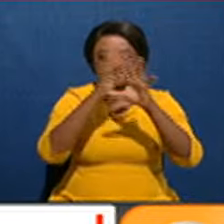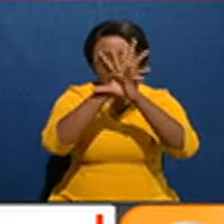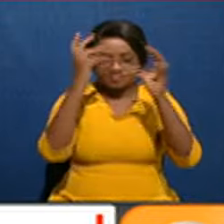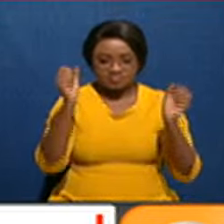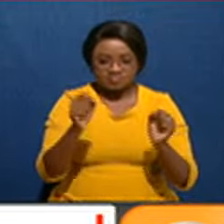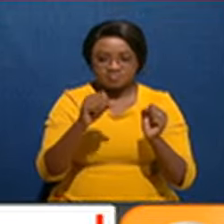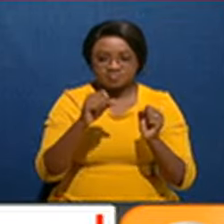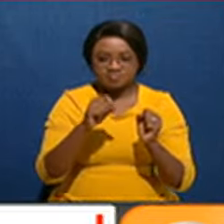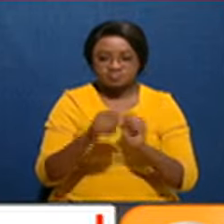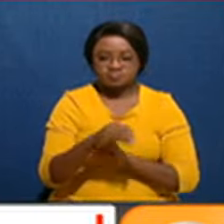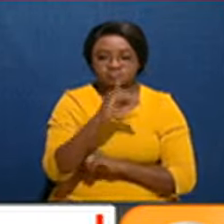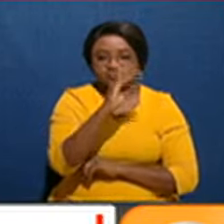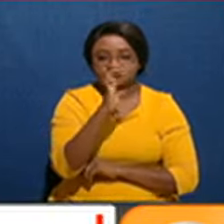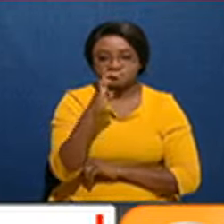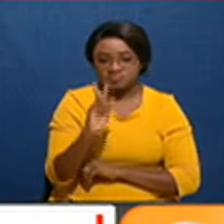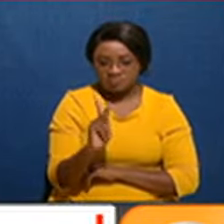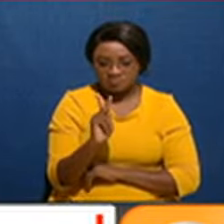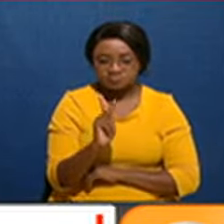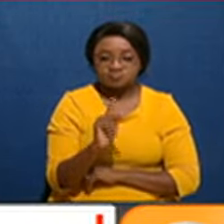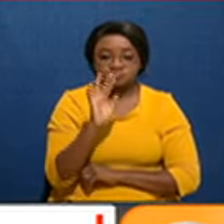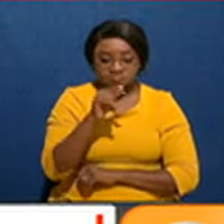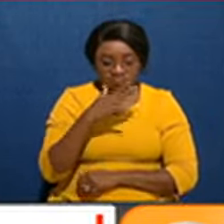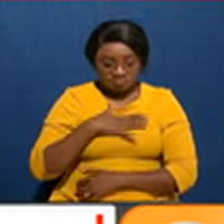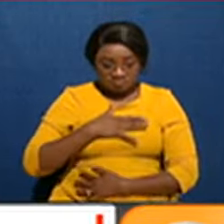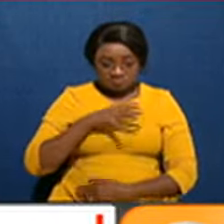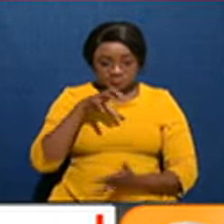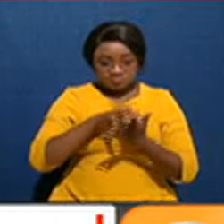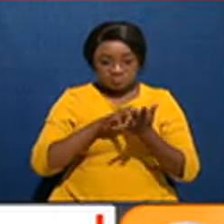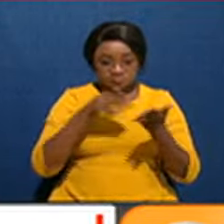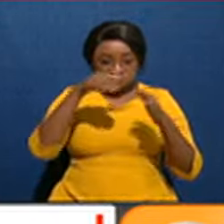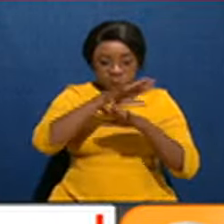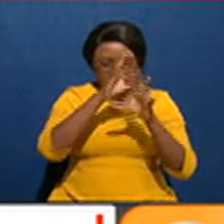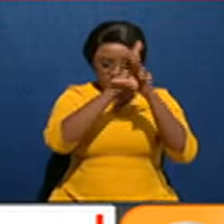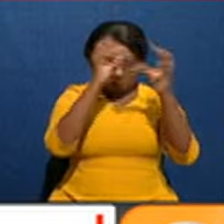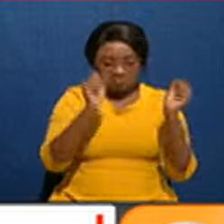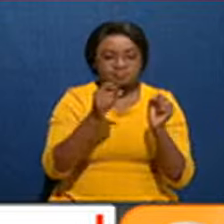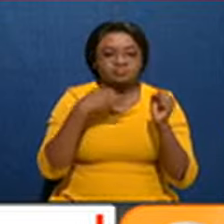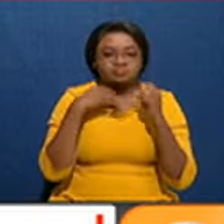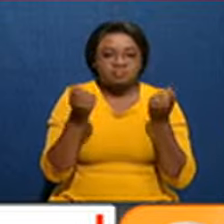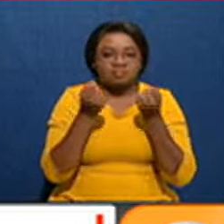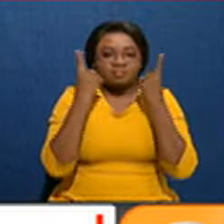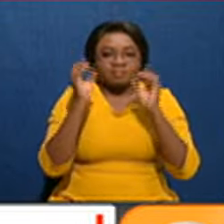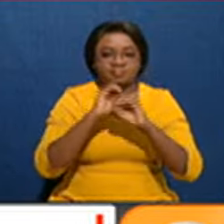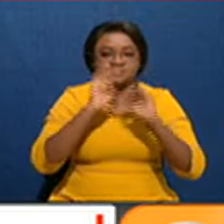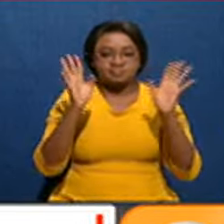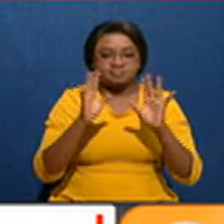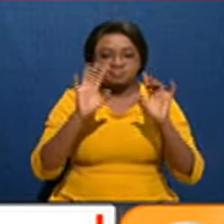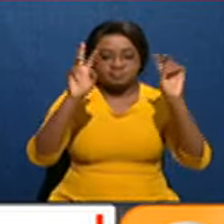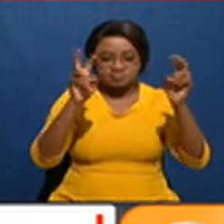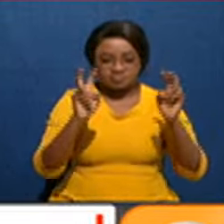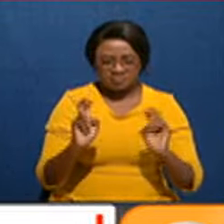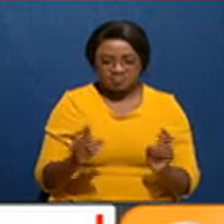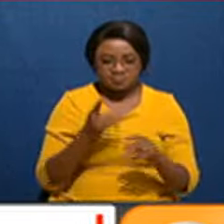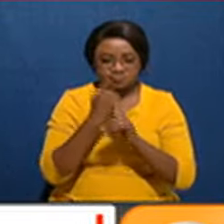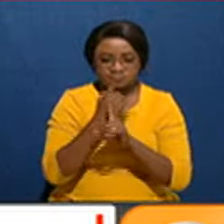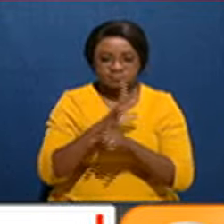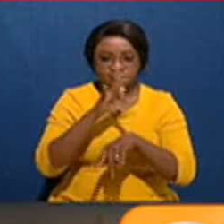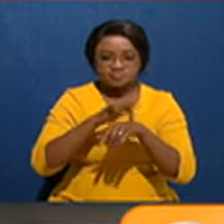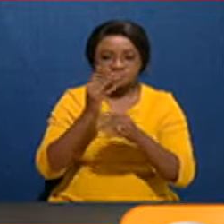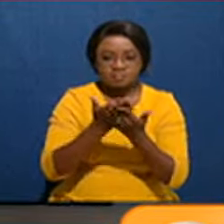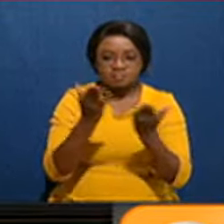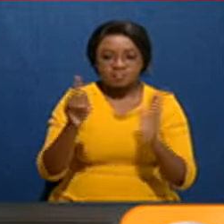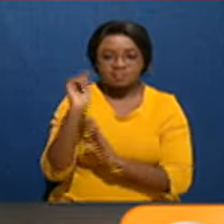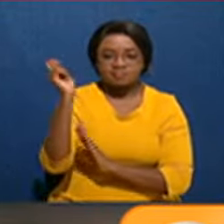of Kenya. From that position, I have a vantage view and understanding of the issues that are facing the engineer in